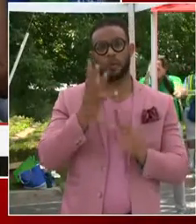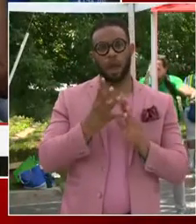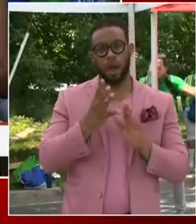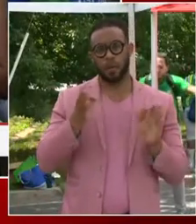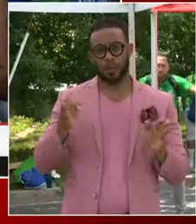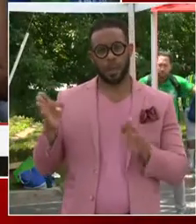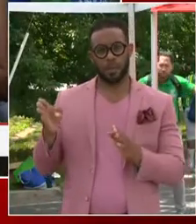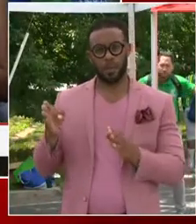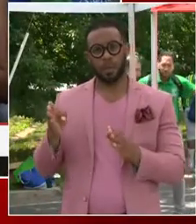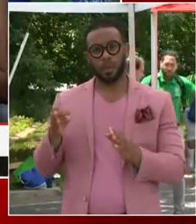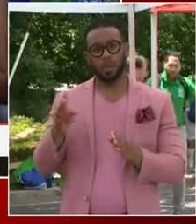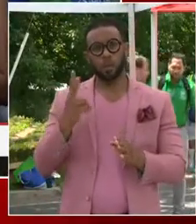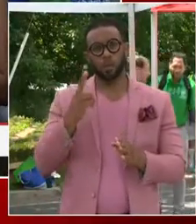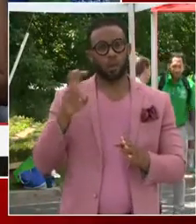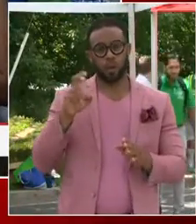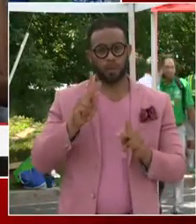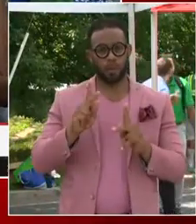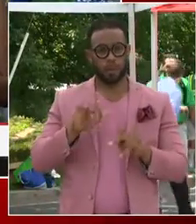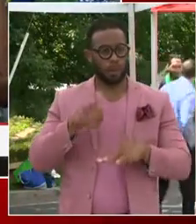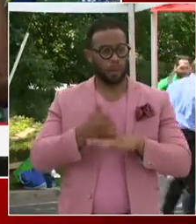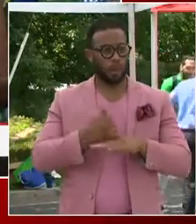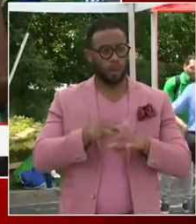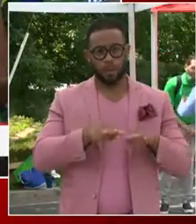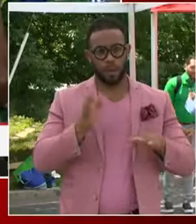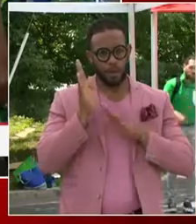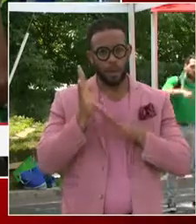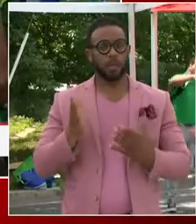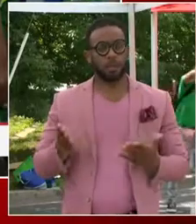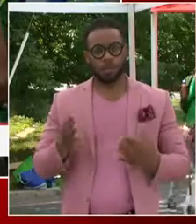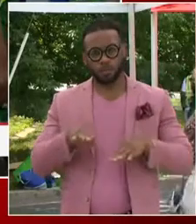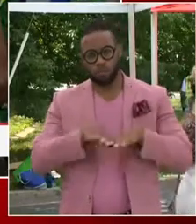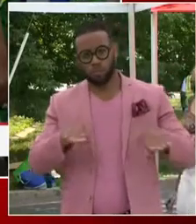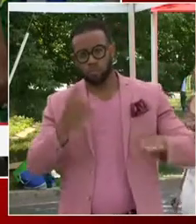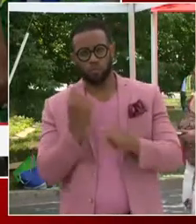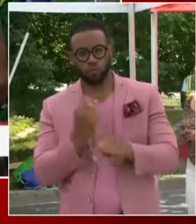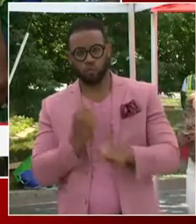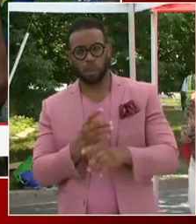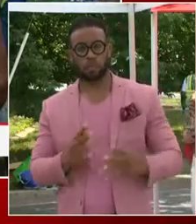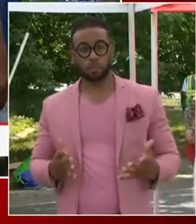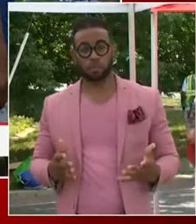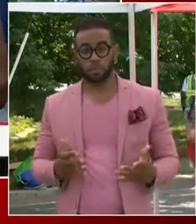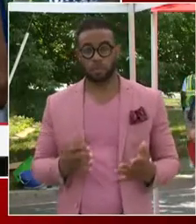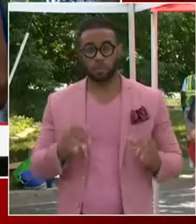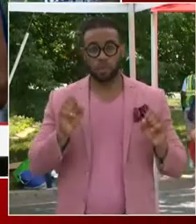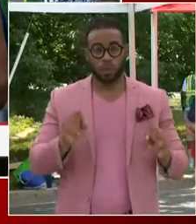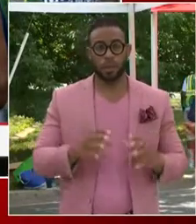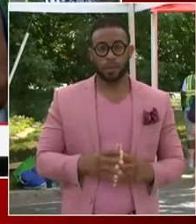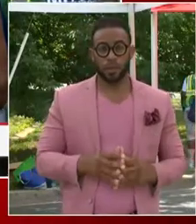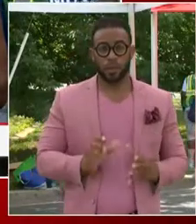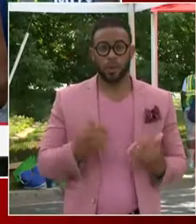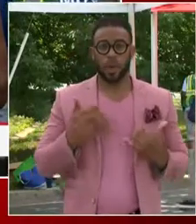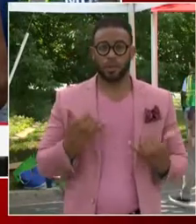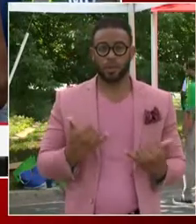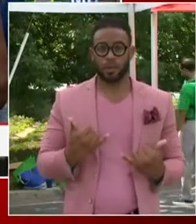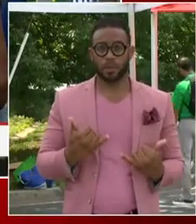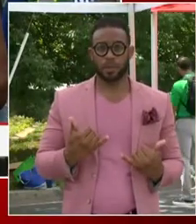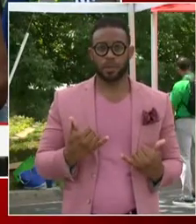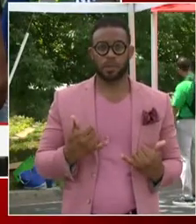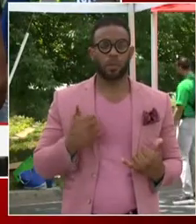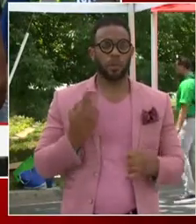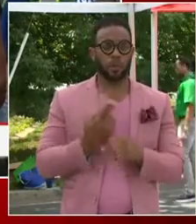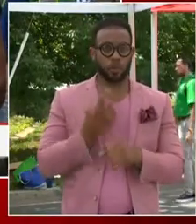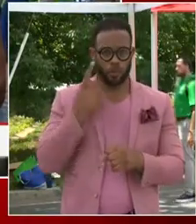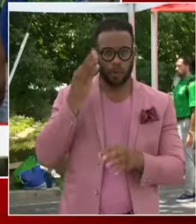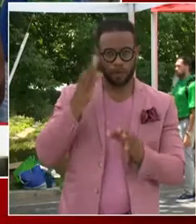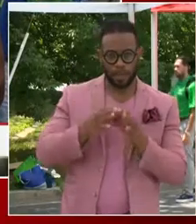And so it is mobile. You can put it on a flatbed. The company that makes it actually has a rolling flatbed version of it. But what we have here today is what we've been using for the